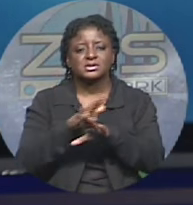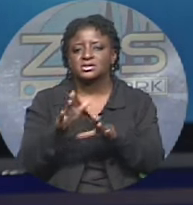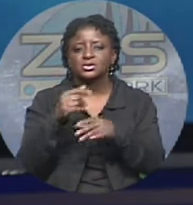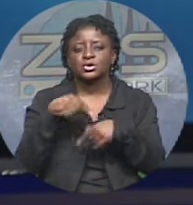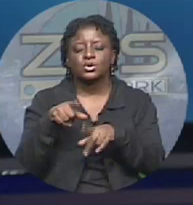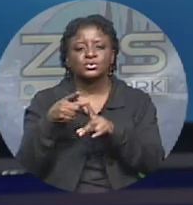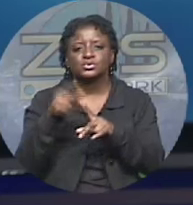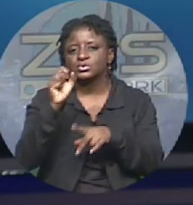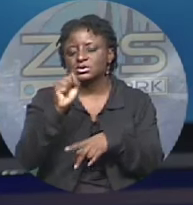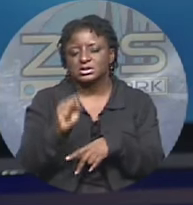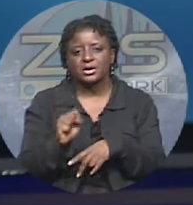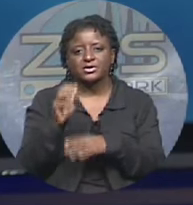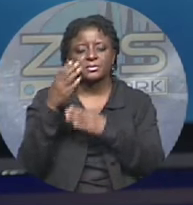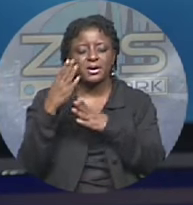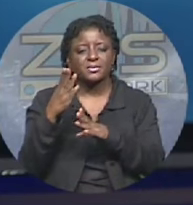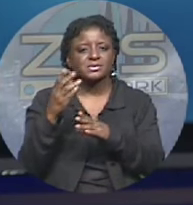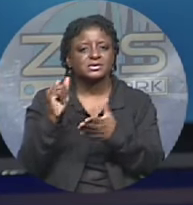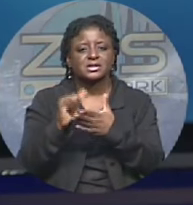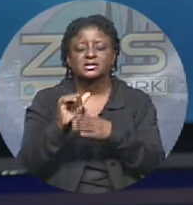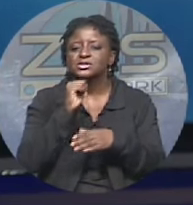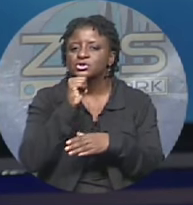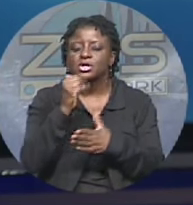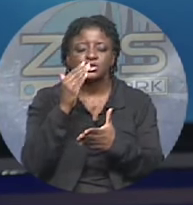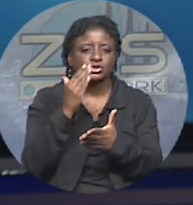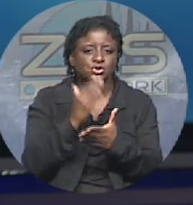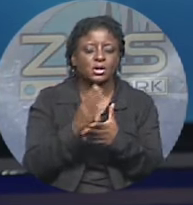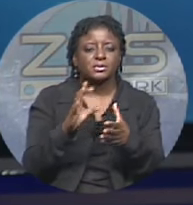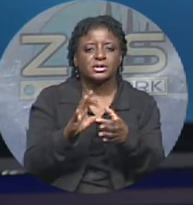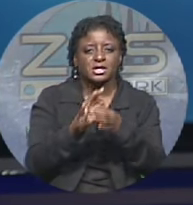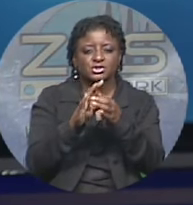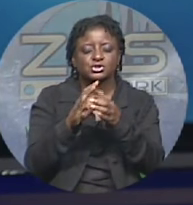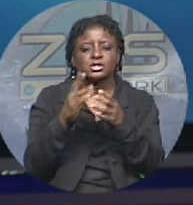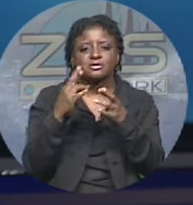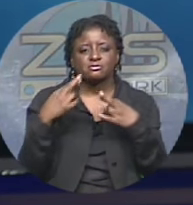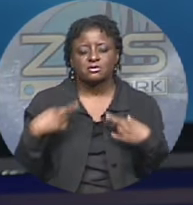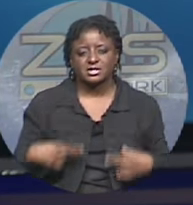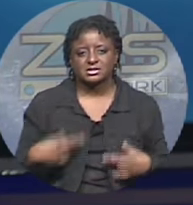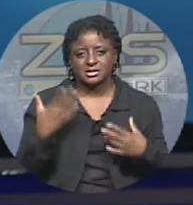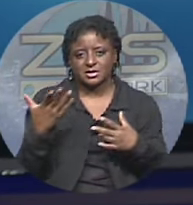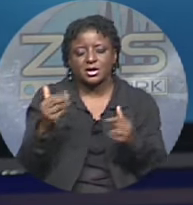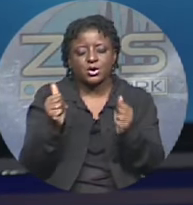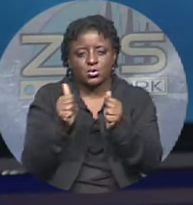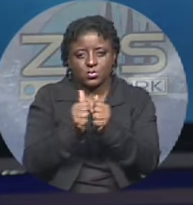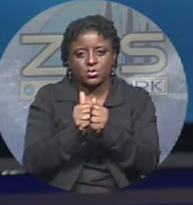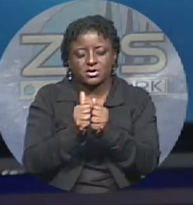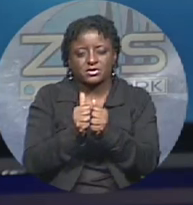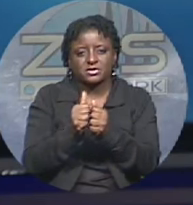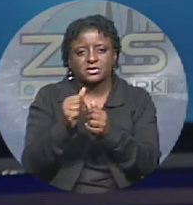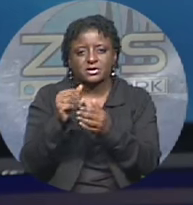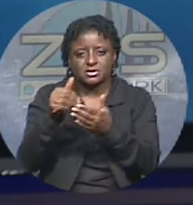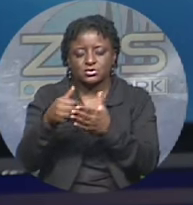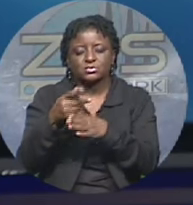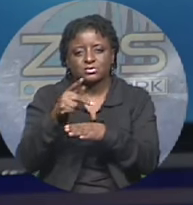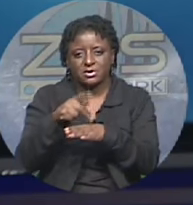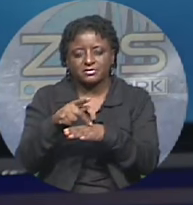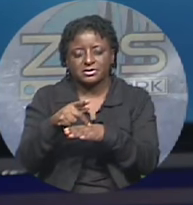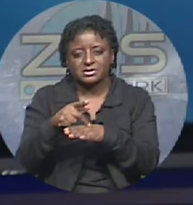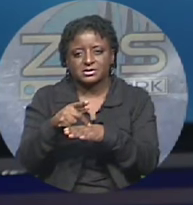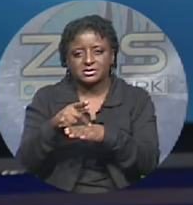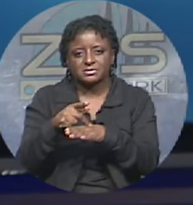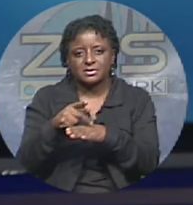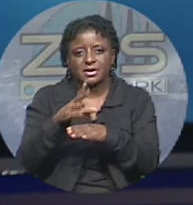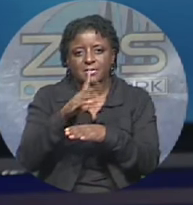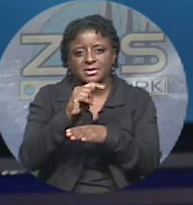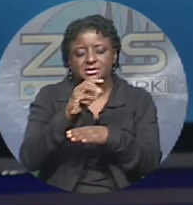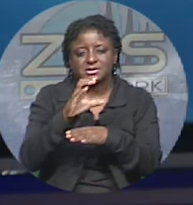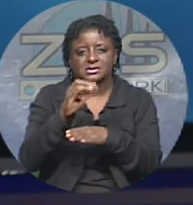but that doesn't stop the connection of residents there with the capital. As Keishla Adderley tells us in tonight's BTC Island Connection, their link to